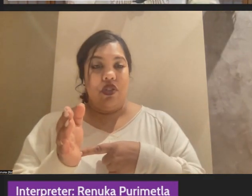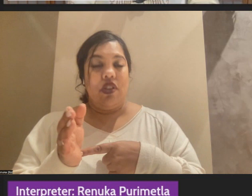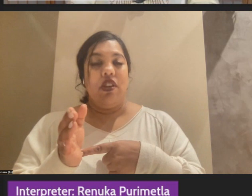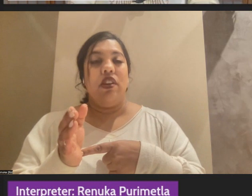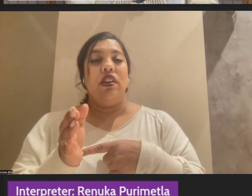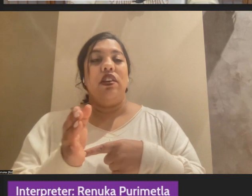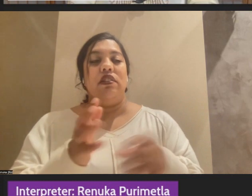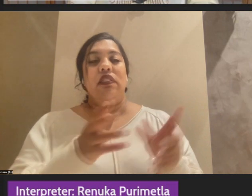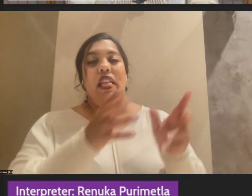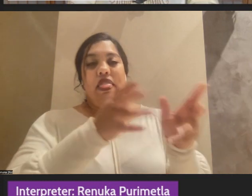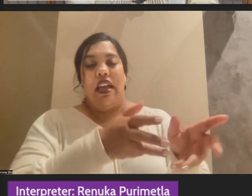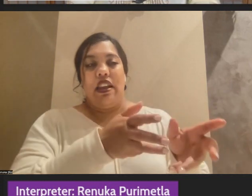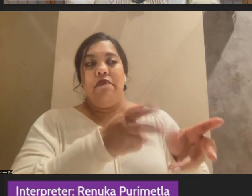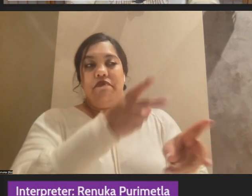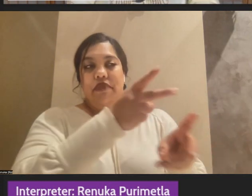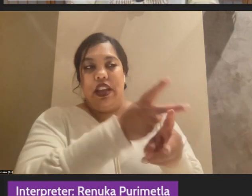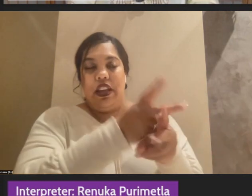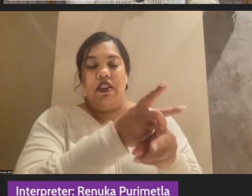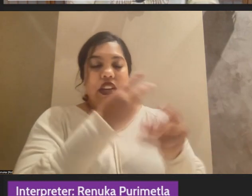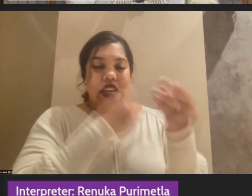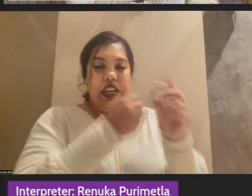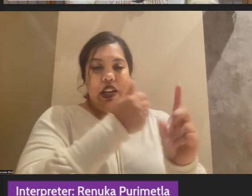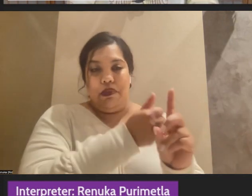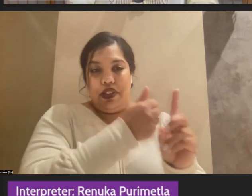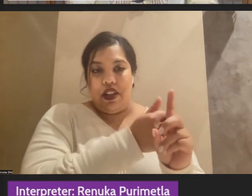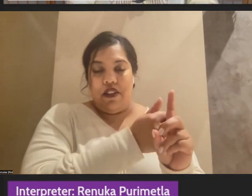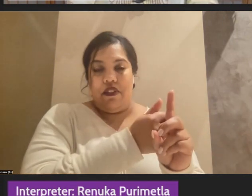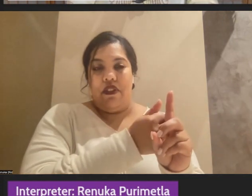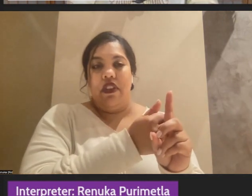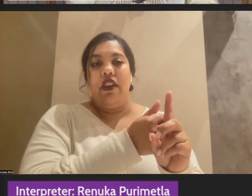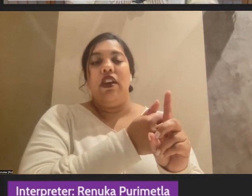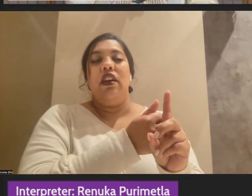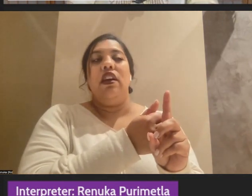let him nourish himself while teaching him how to fish,